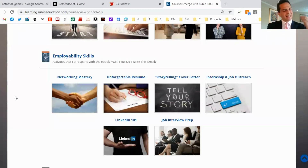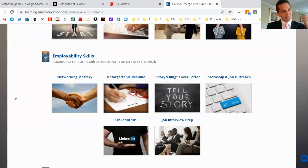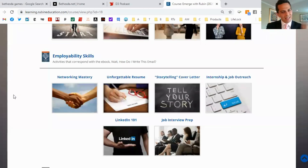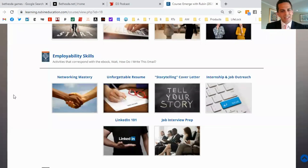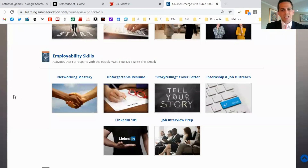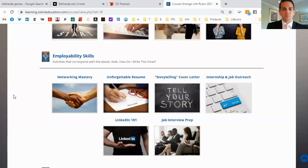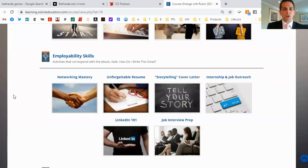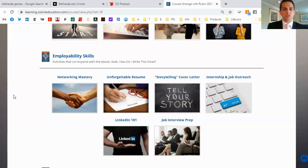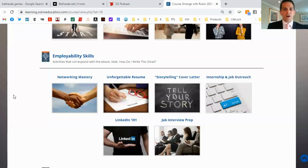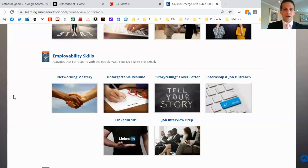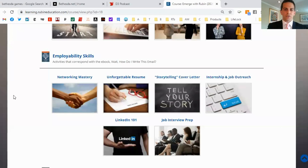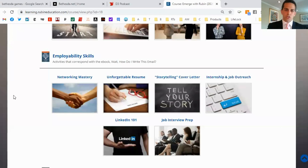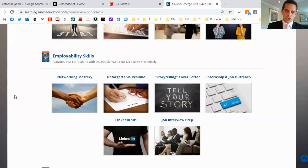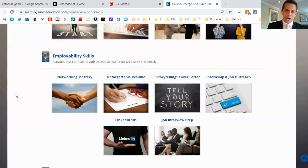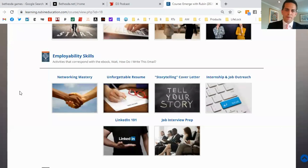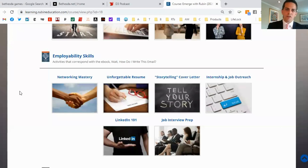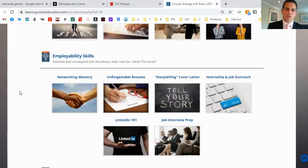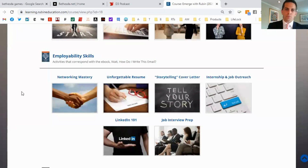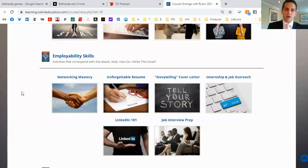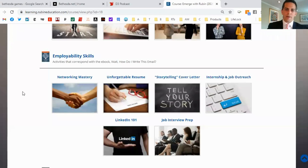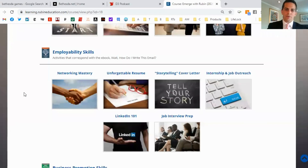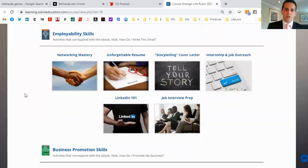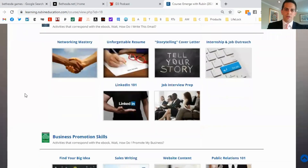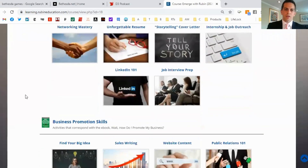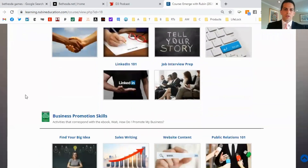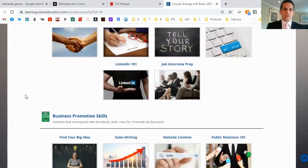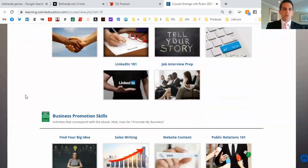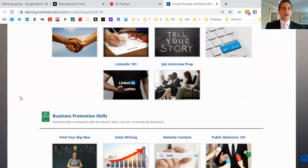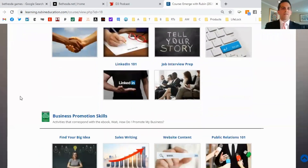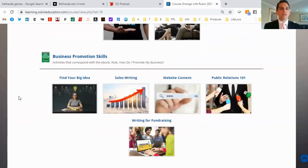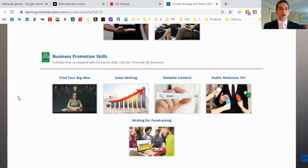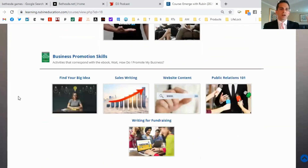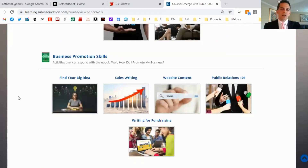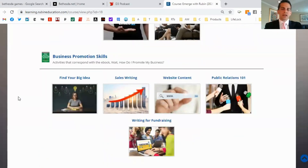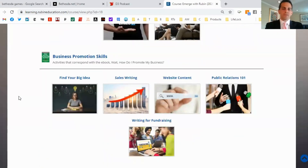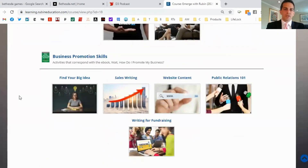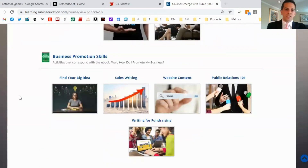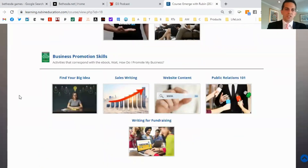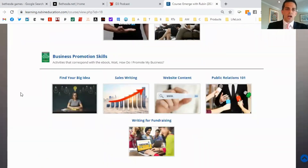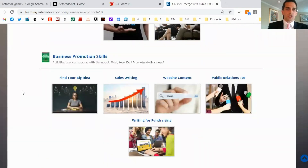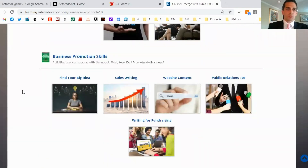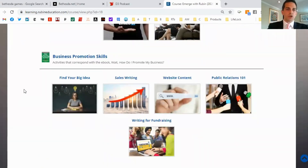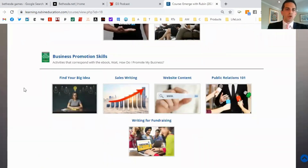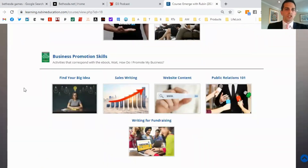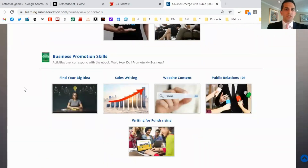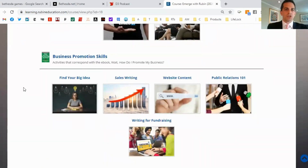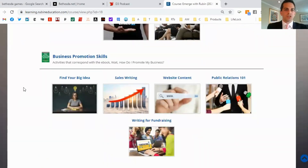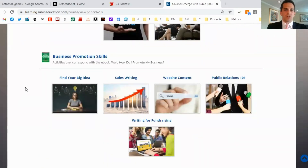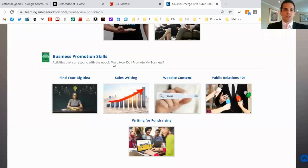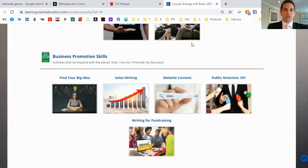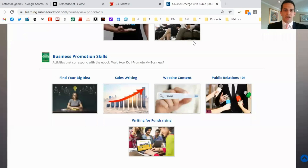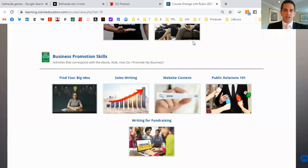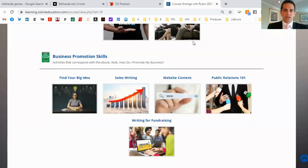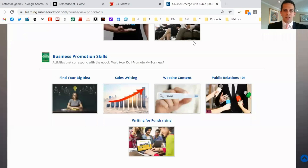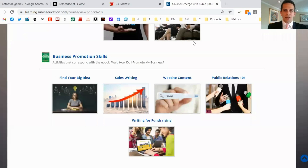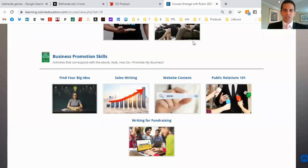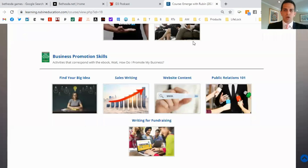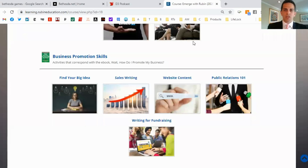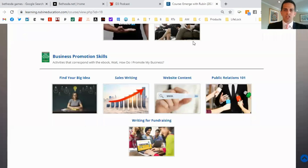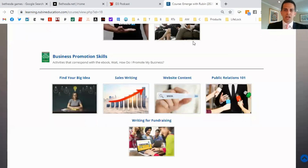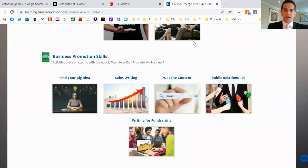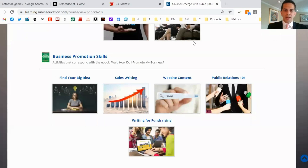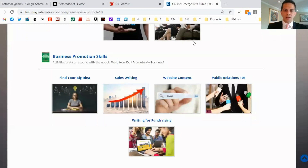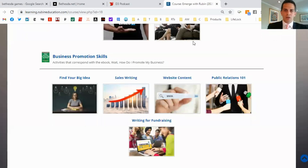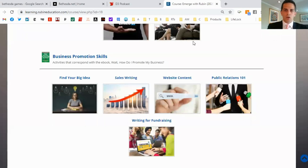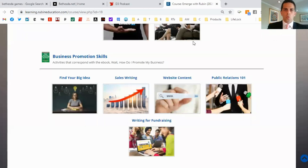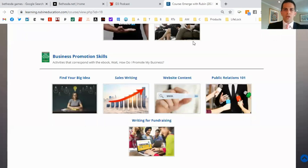emails, LinkedIn profiles, job interview prep. Do we have any marketing, business, entrepreneurship teachers here today? Let us